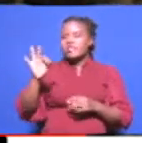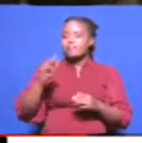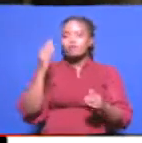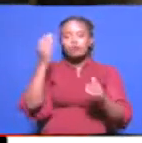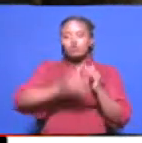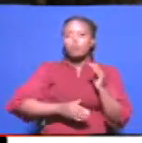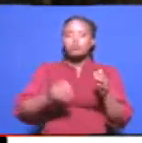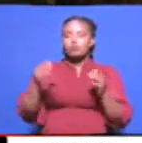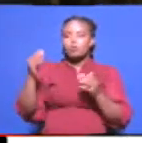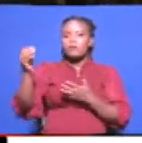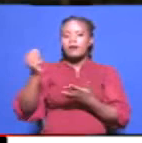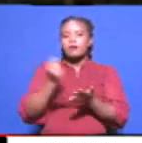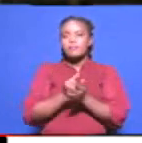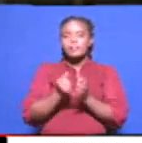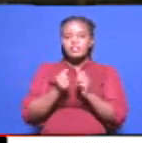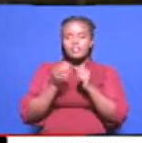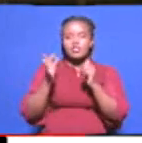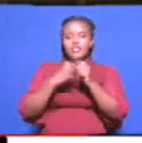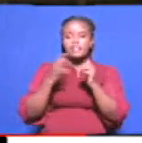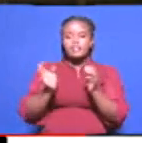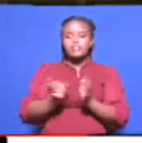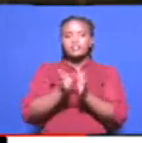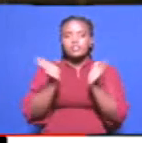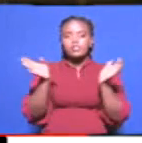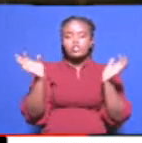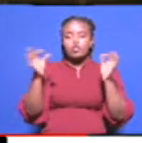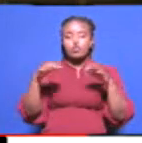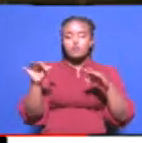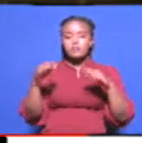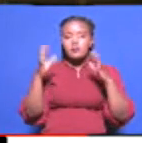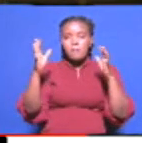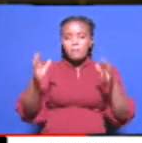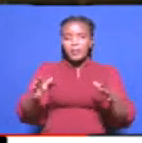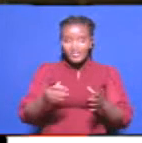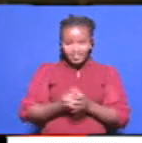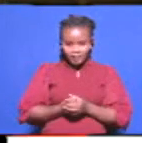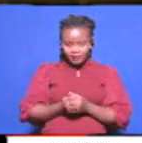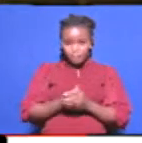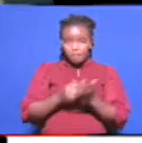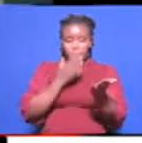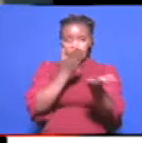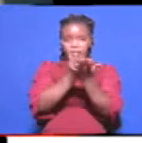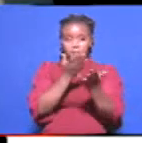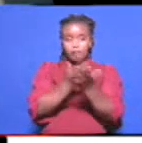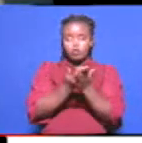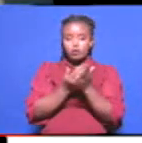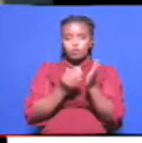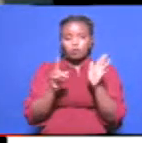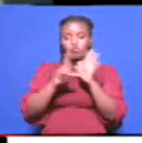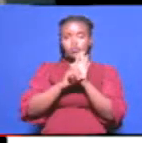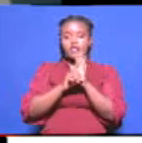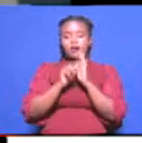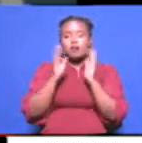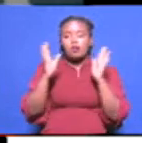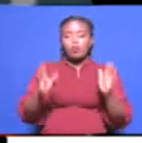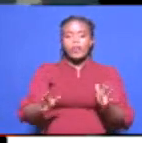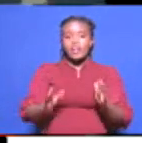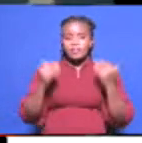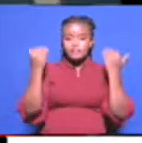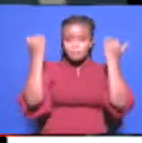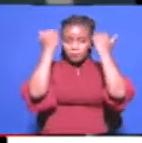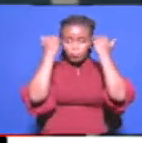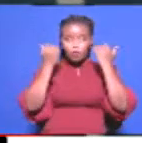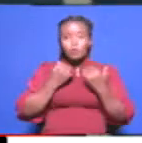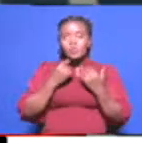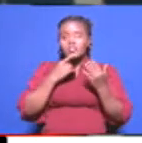general managers and others. In a petition filed by the Consumer Federation of Kenya through lawyer Henry Kurauka, the court ruled that the human